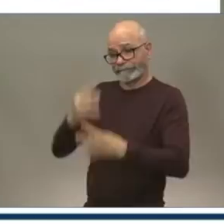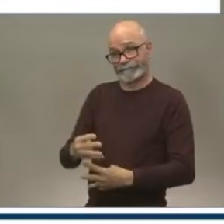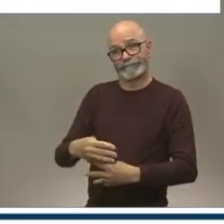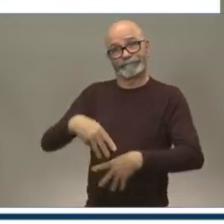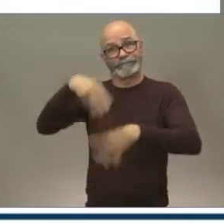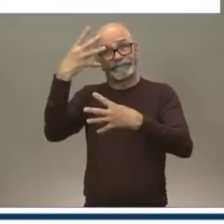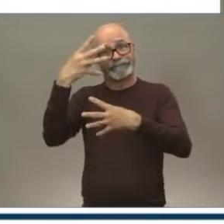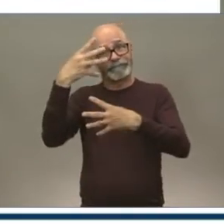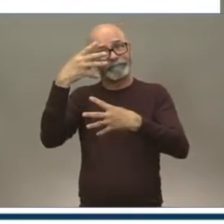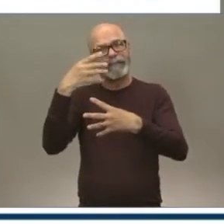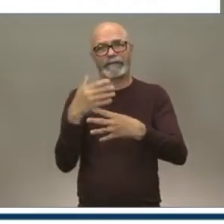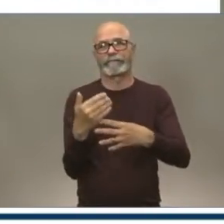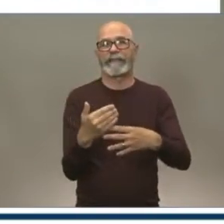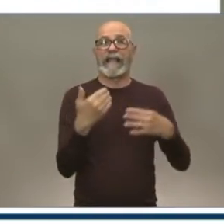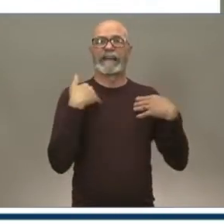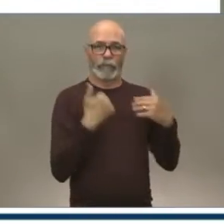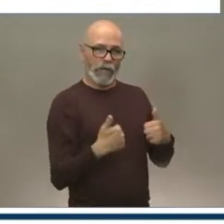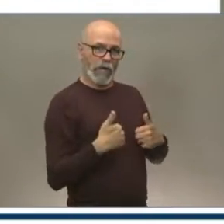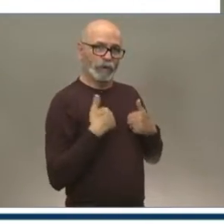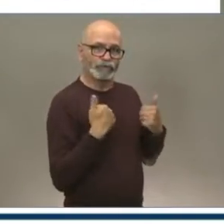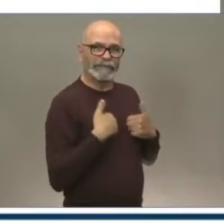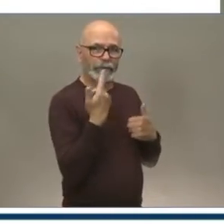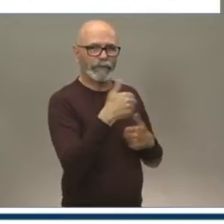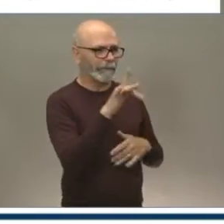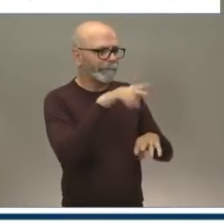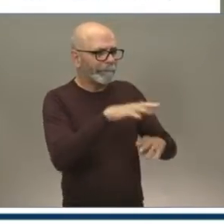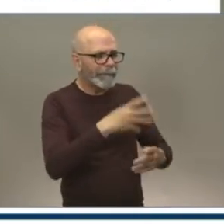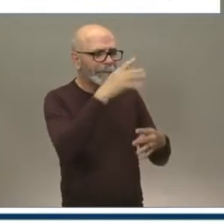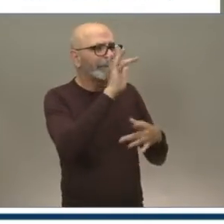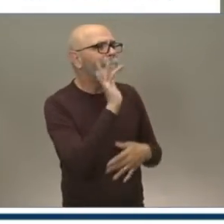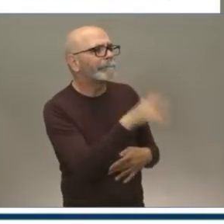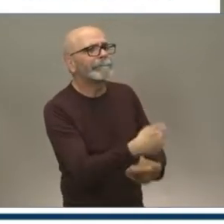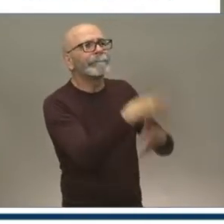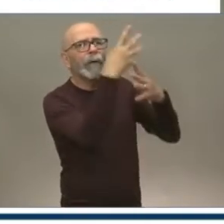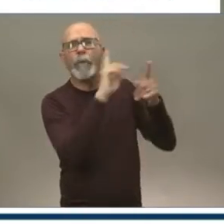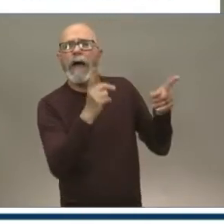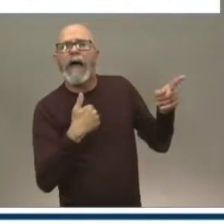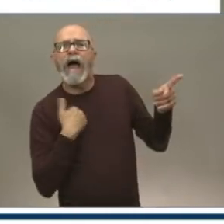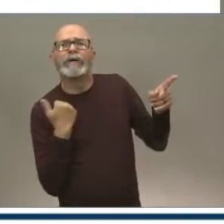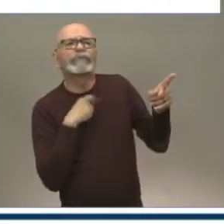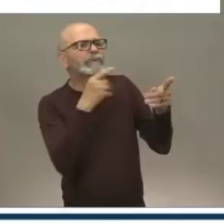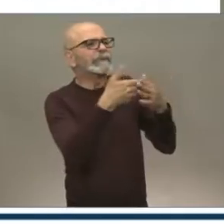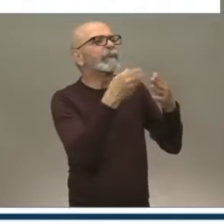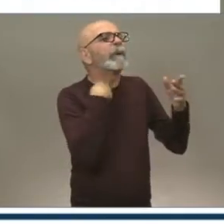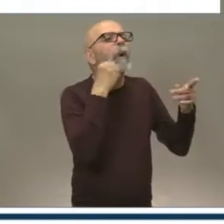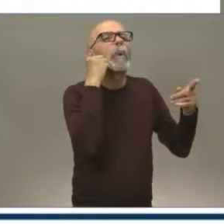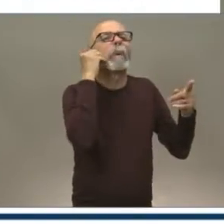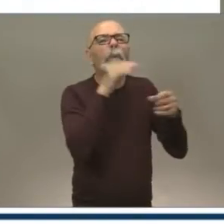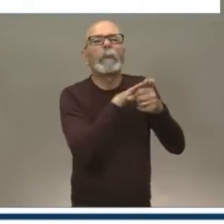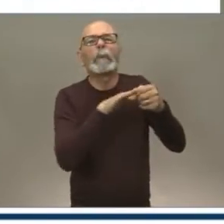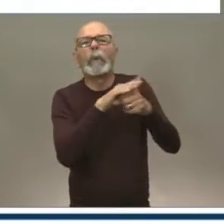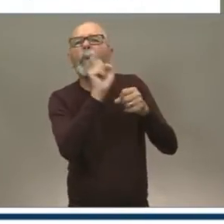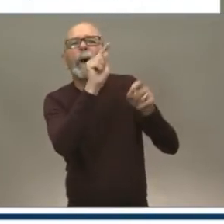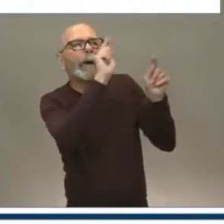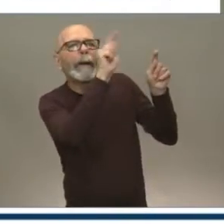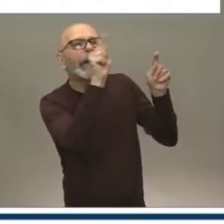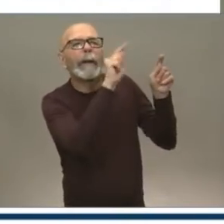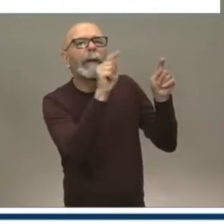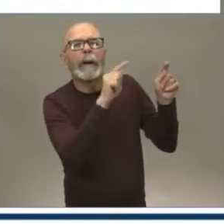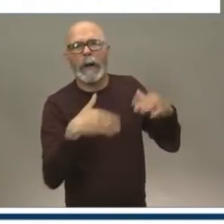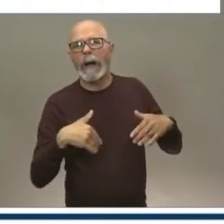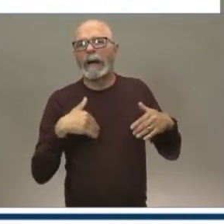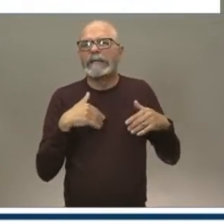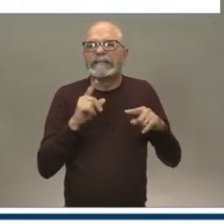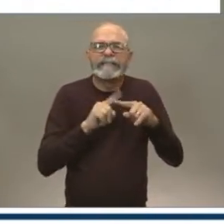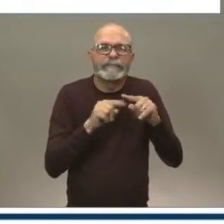an address lookup tool that identifies locations close to somebody's home address or whatever address they